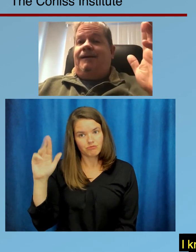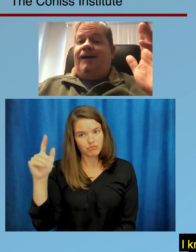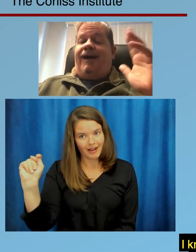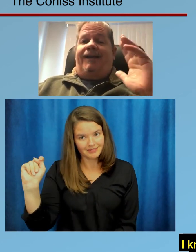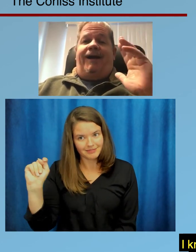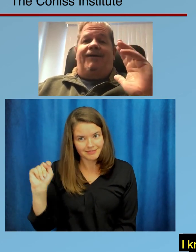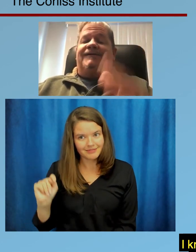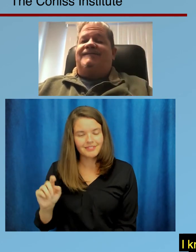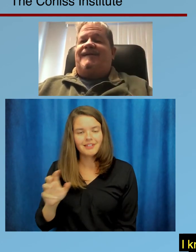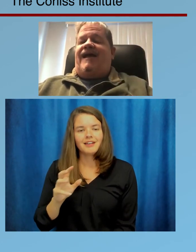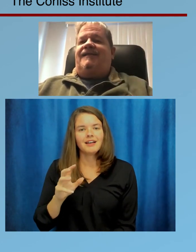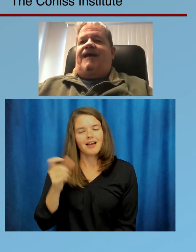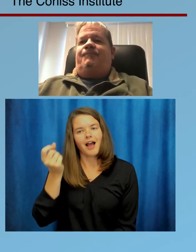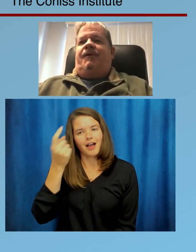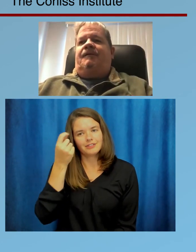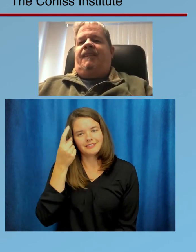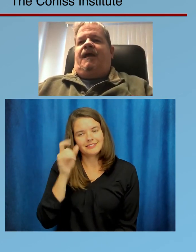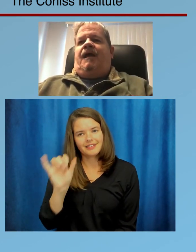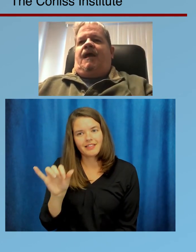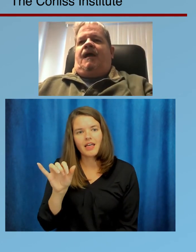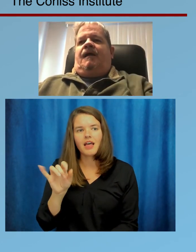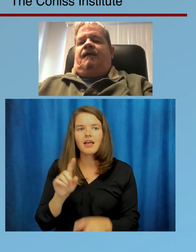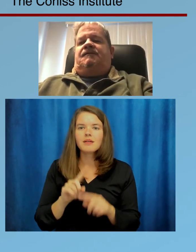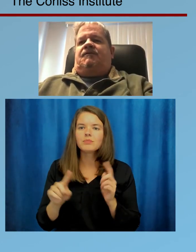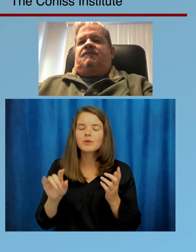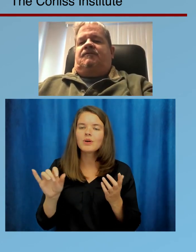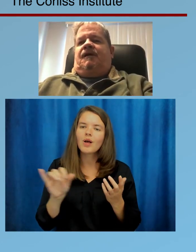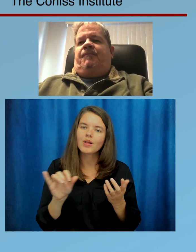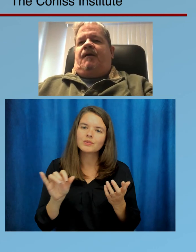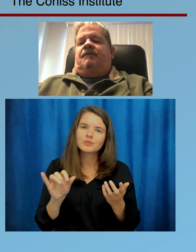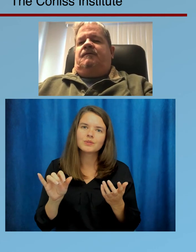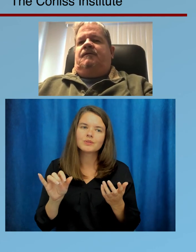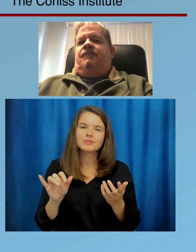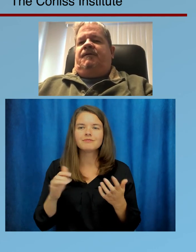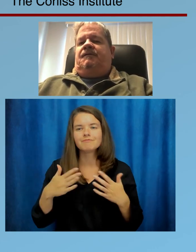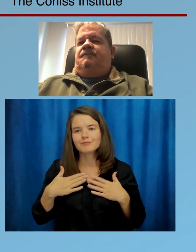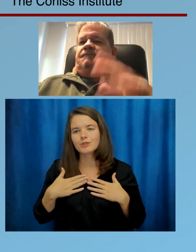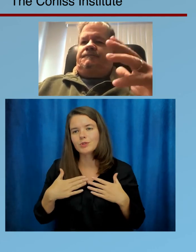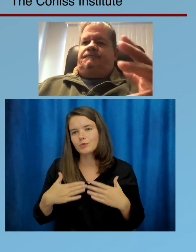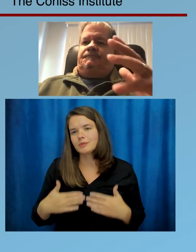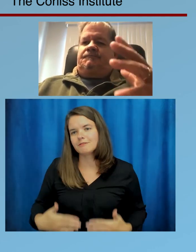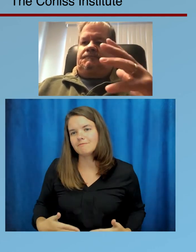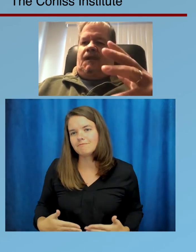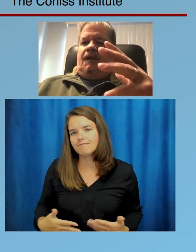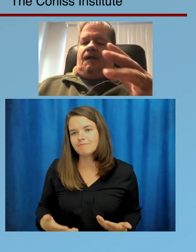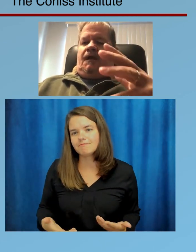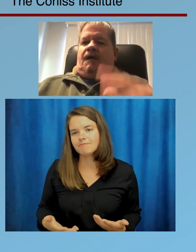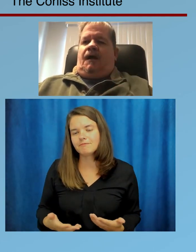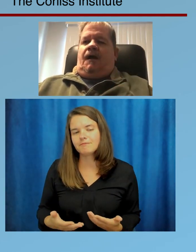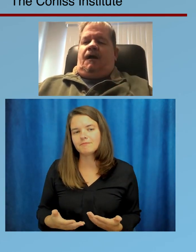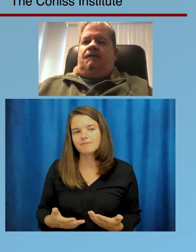brat, and I understand that. But there's also a thing about human